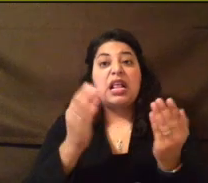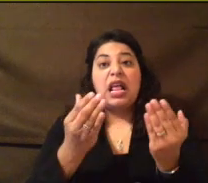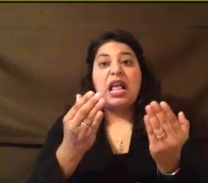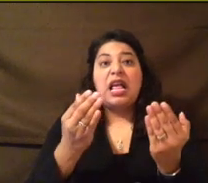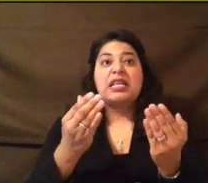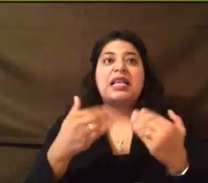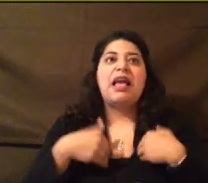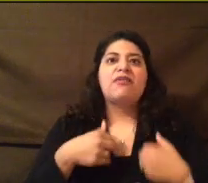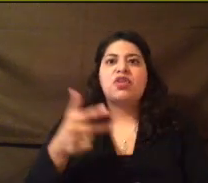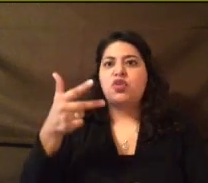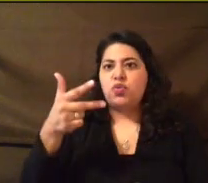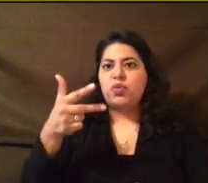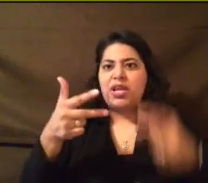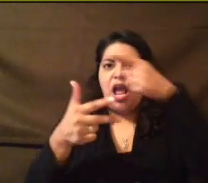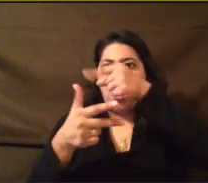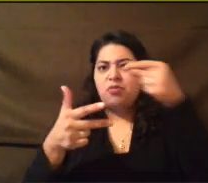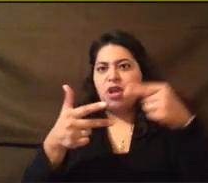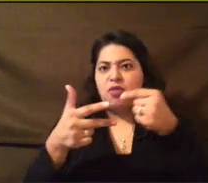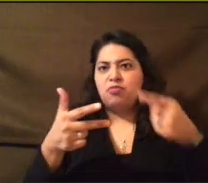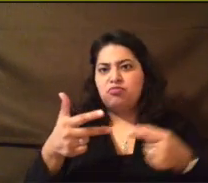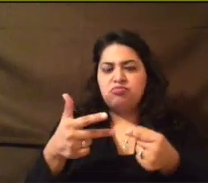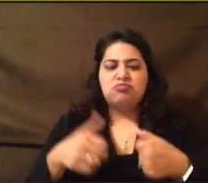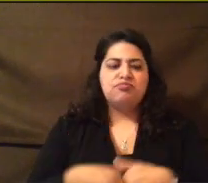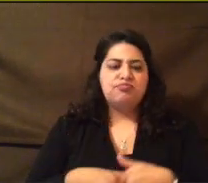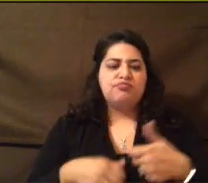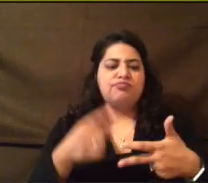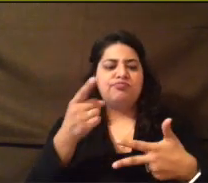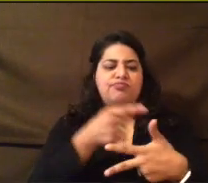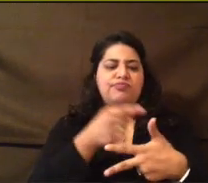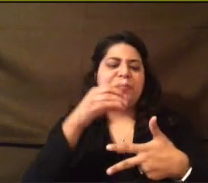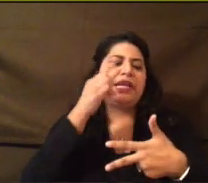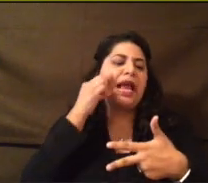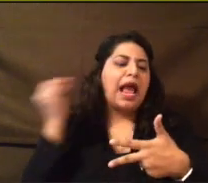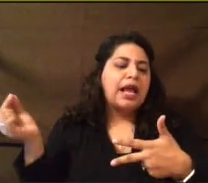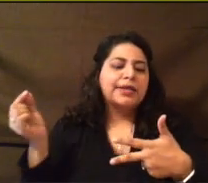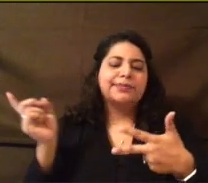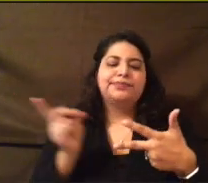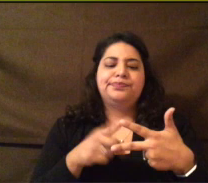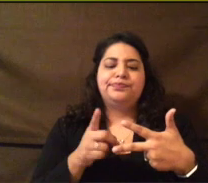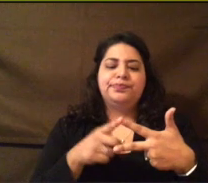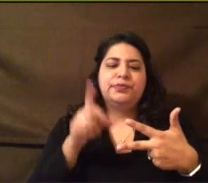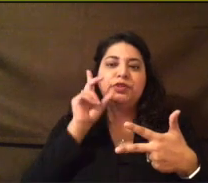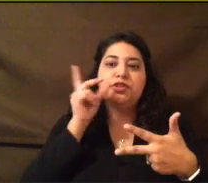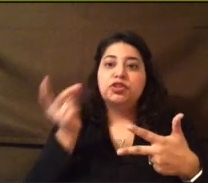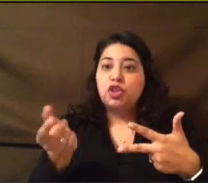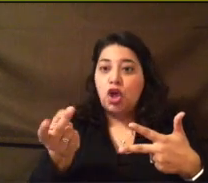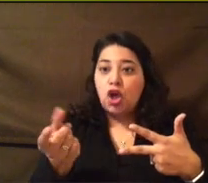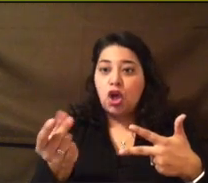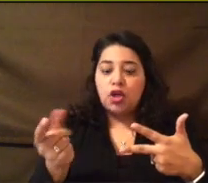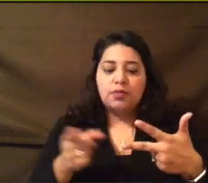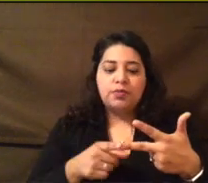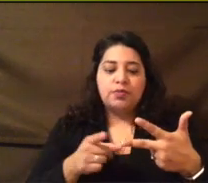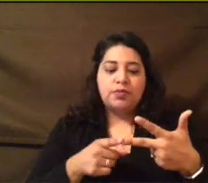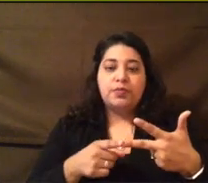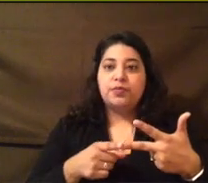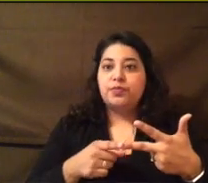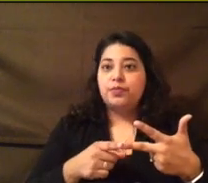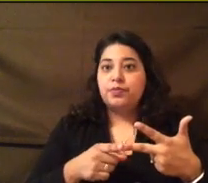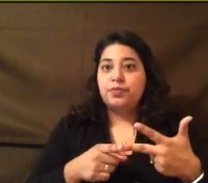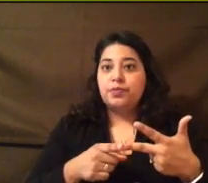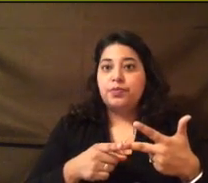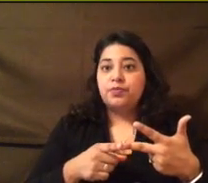Okay, and this third grade class was only given 3 choices. Let's go cat,